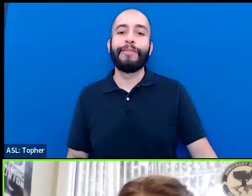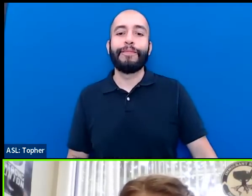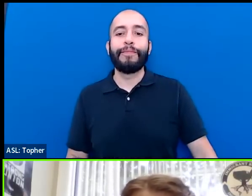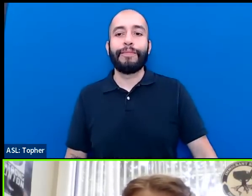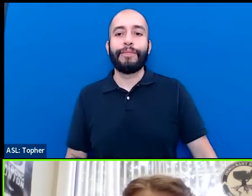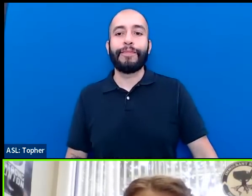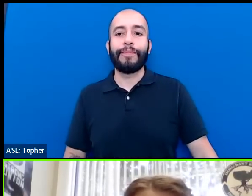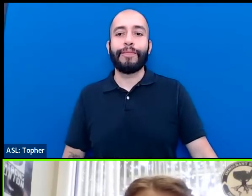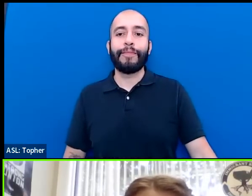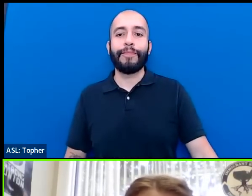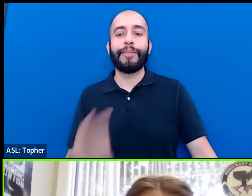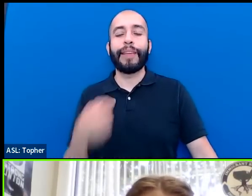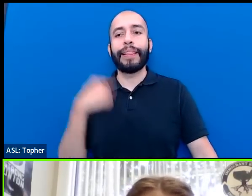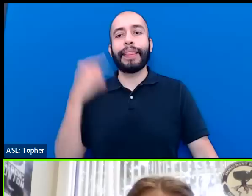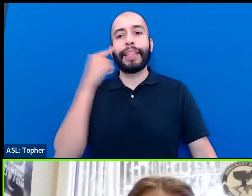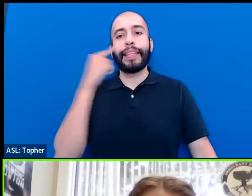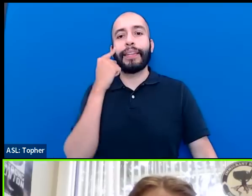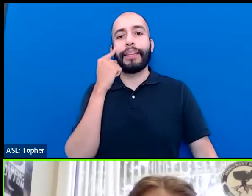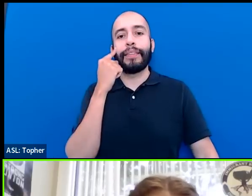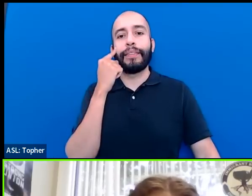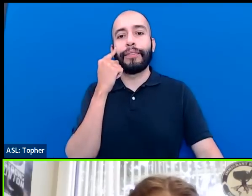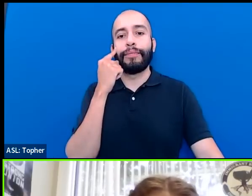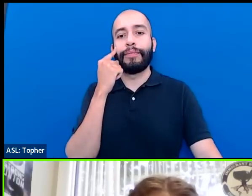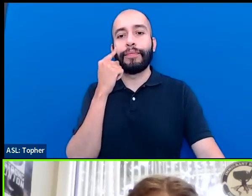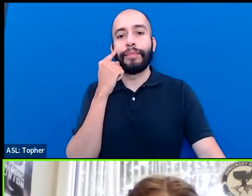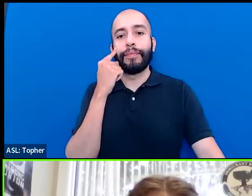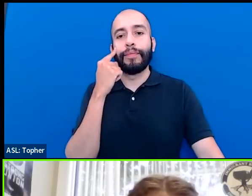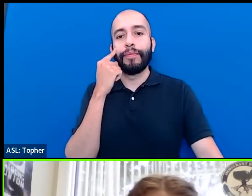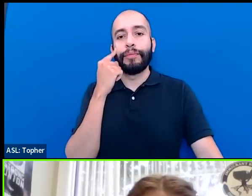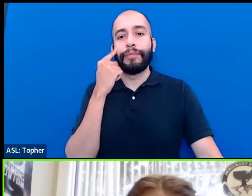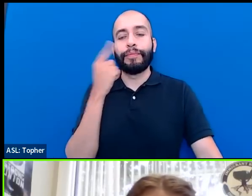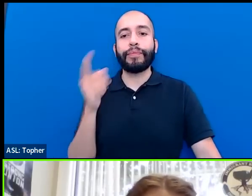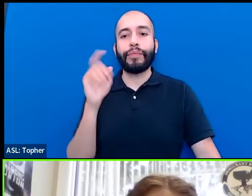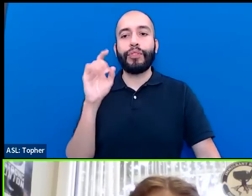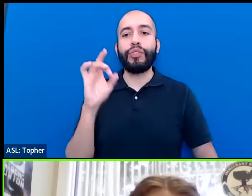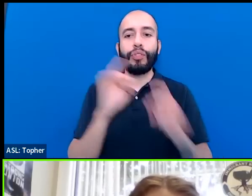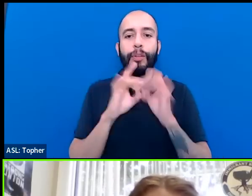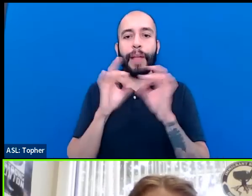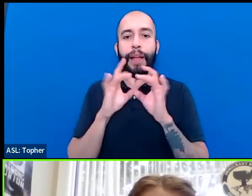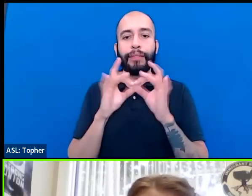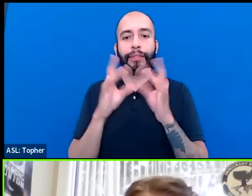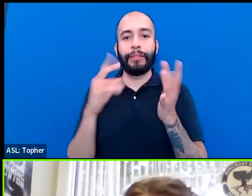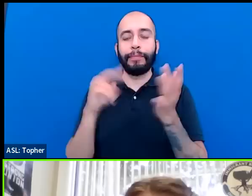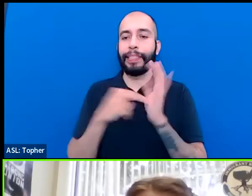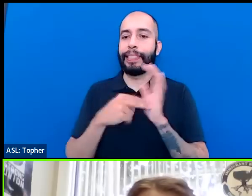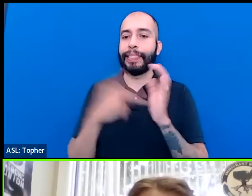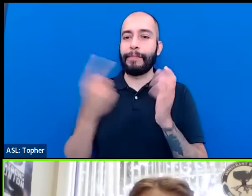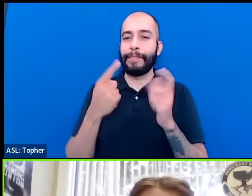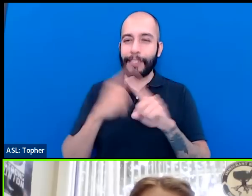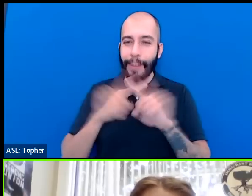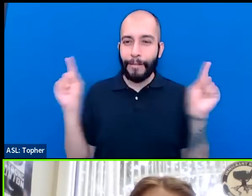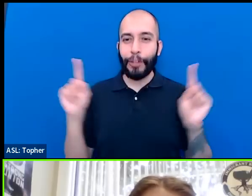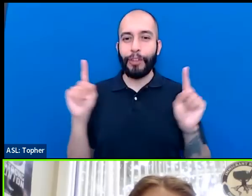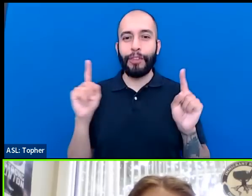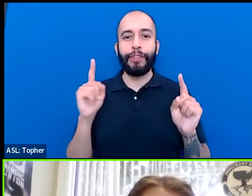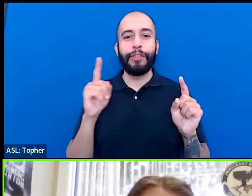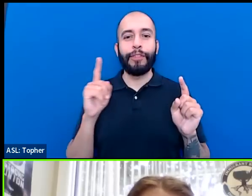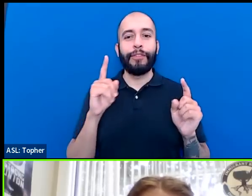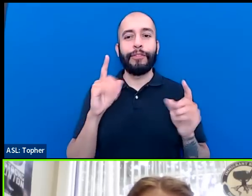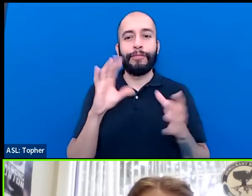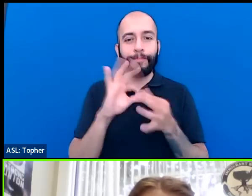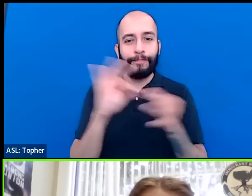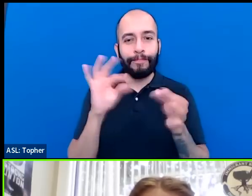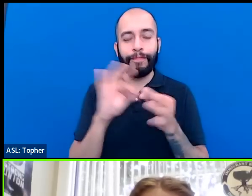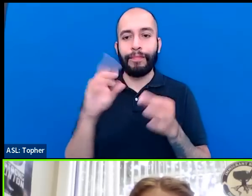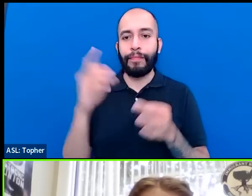very different when they say that, and they use that to try to tell us that, you know, we don't need a union and we don't need a seat at the table. And I think